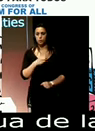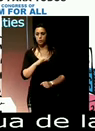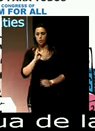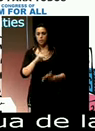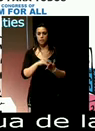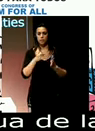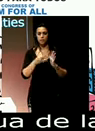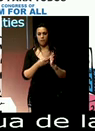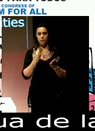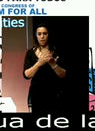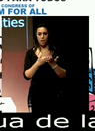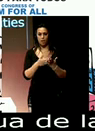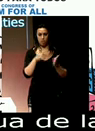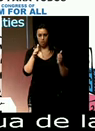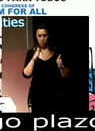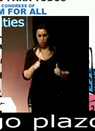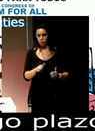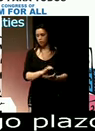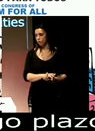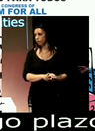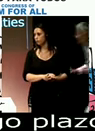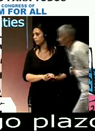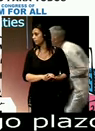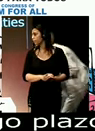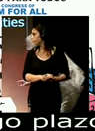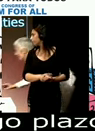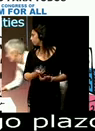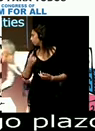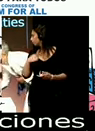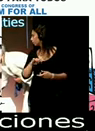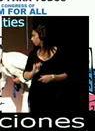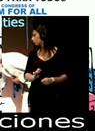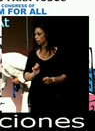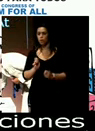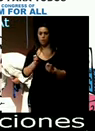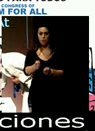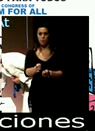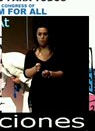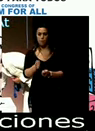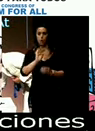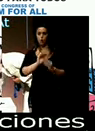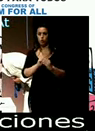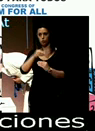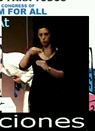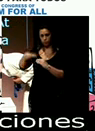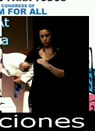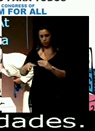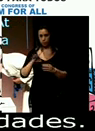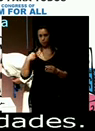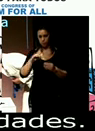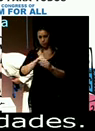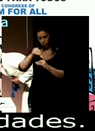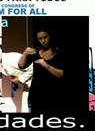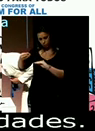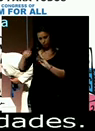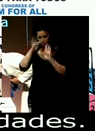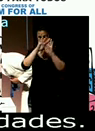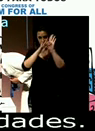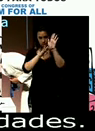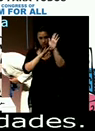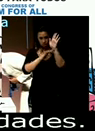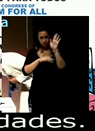Plan at the end of the audit, we provide a document with a list with all possible improvement in